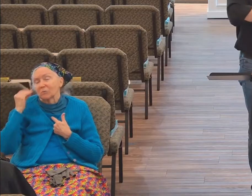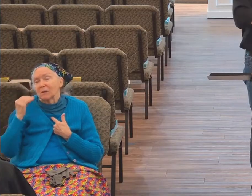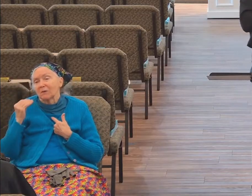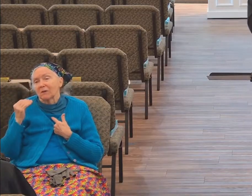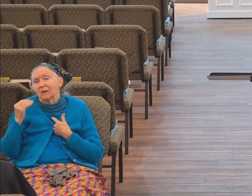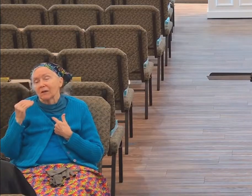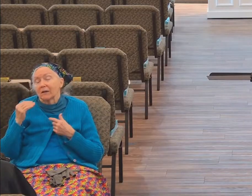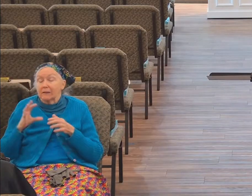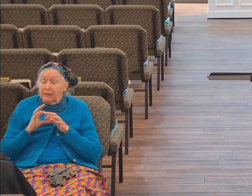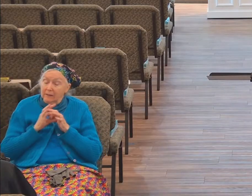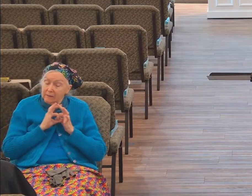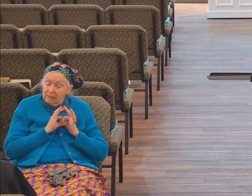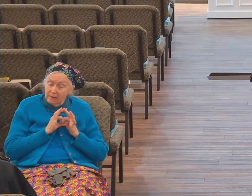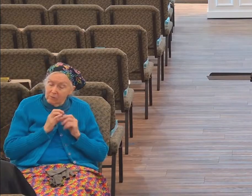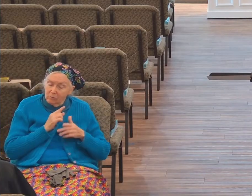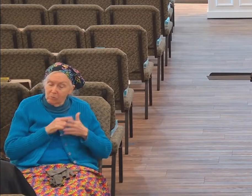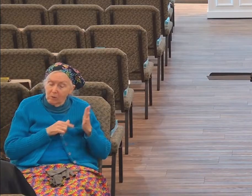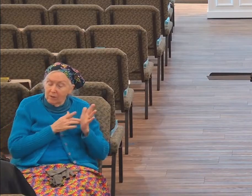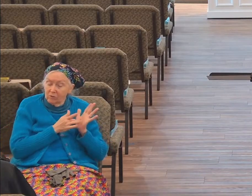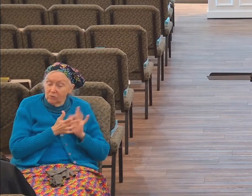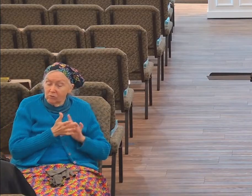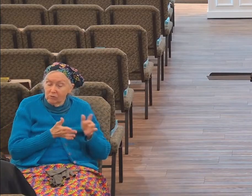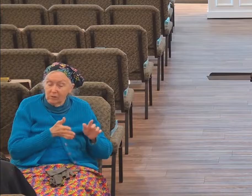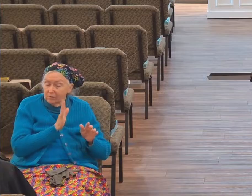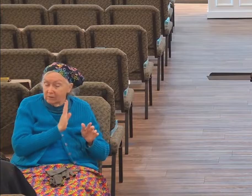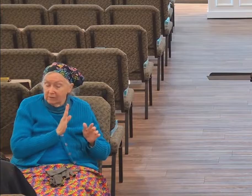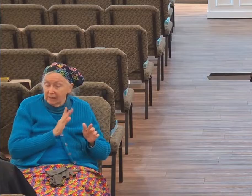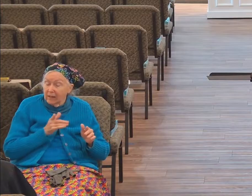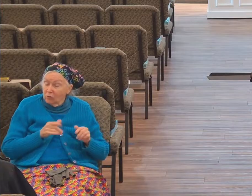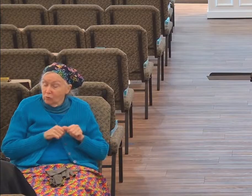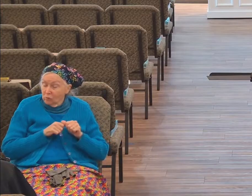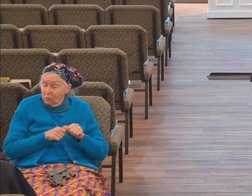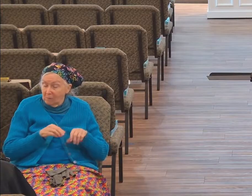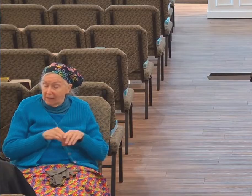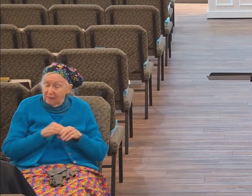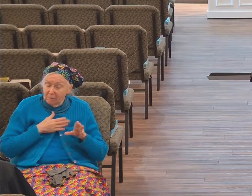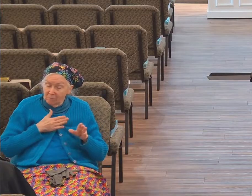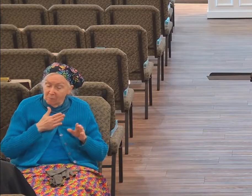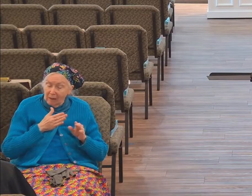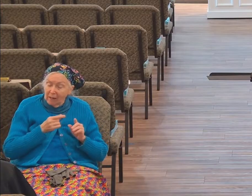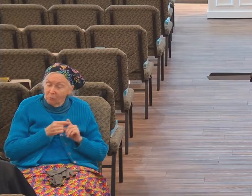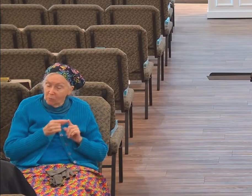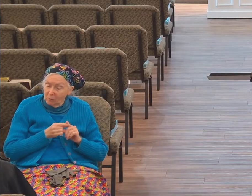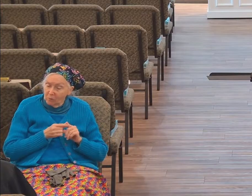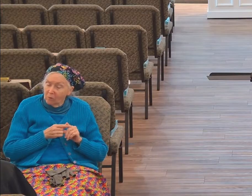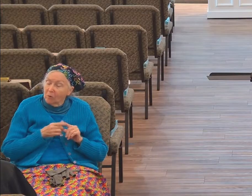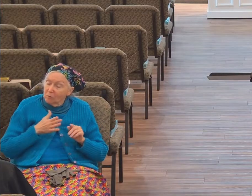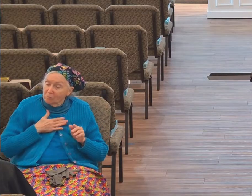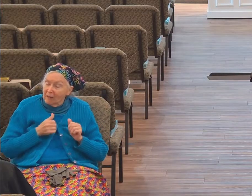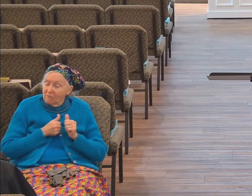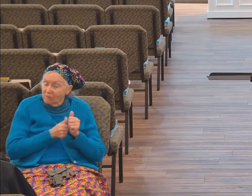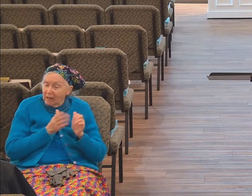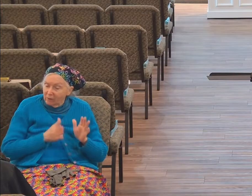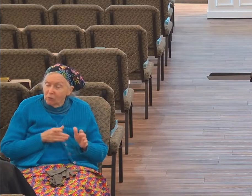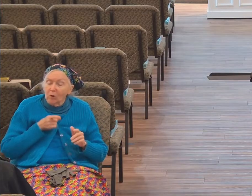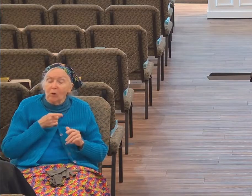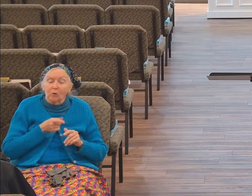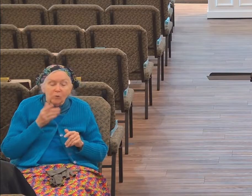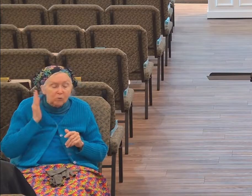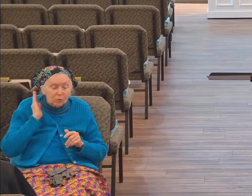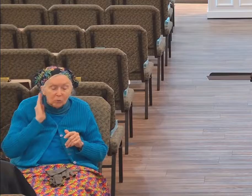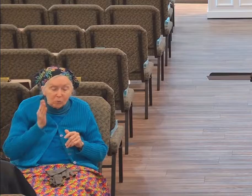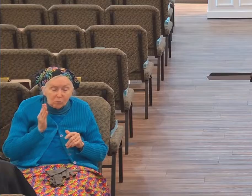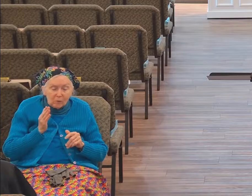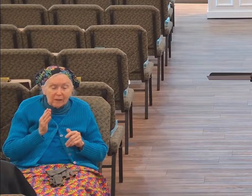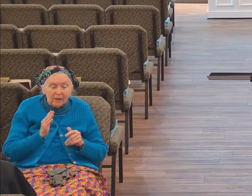what Jesus said. If you remain in my words, then you're my disciples, and you'll come to know the truth, and the truth will do what? Set you